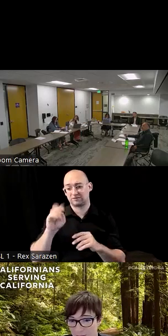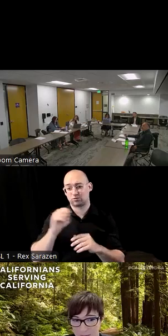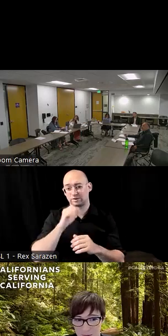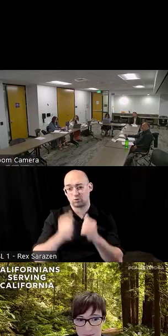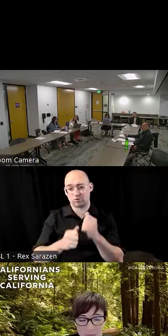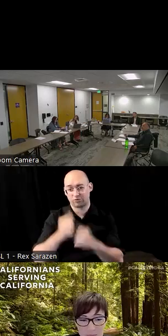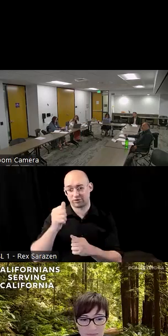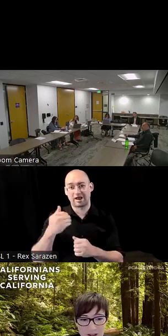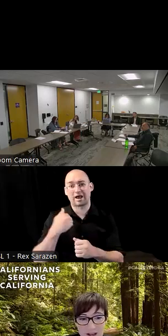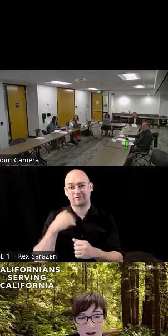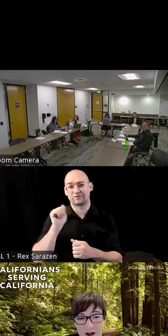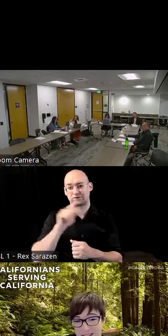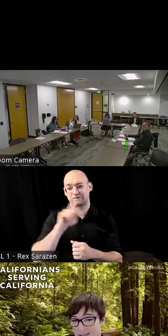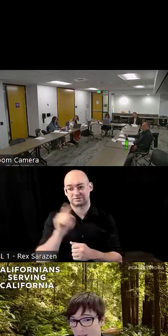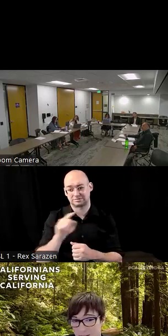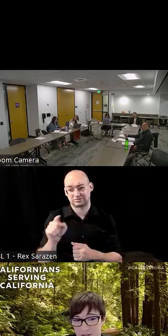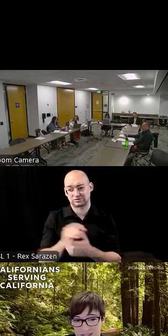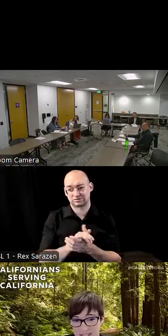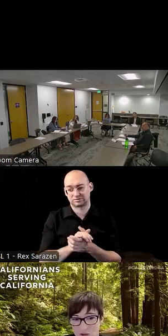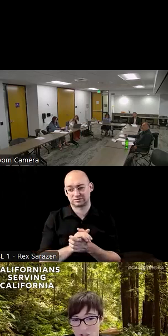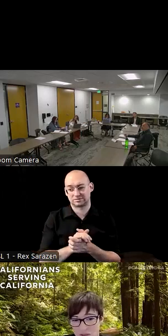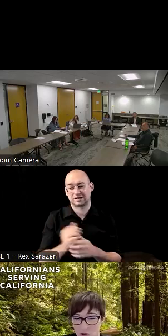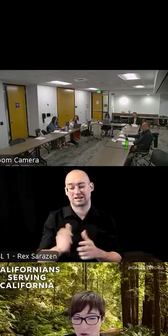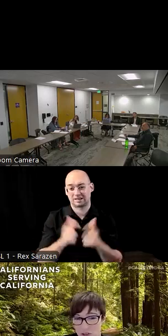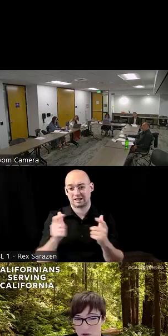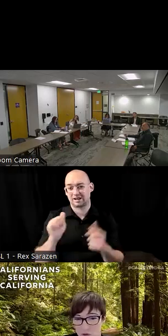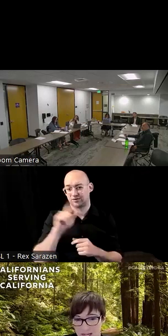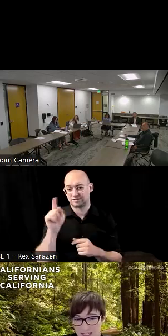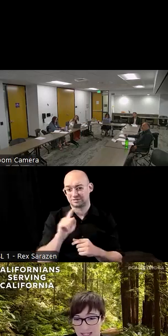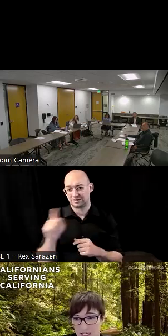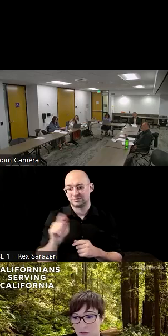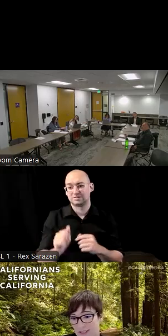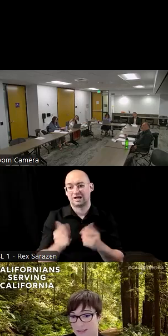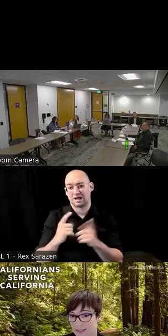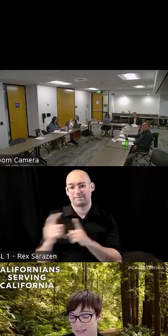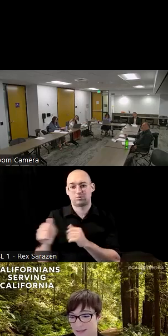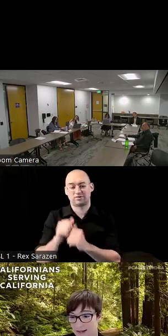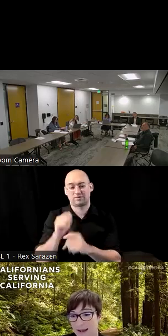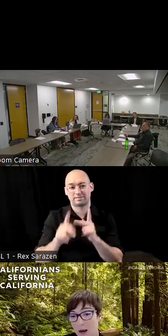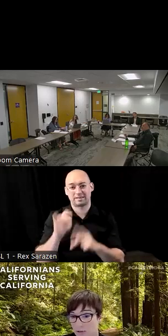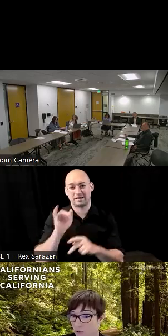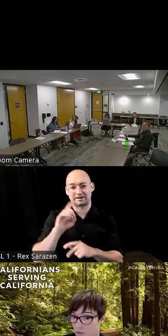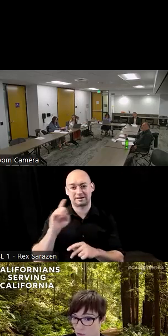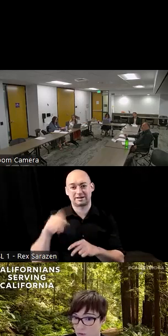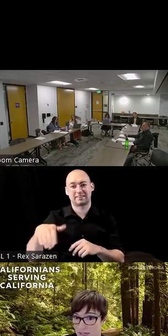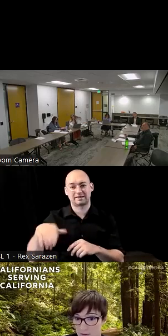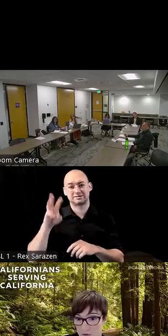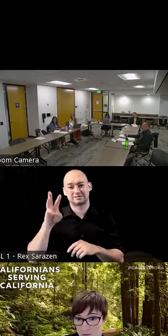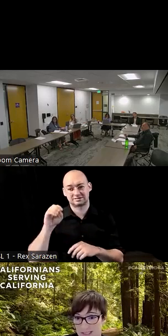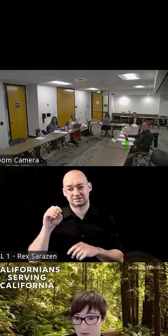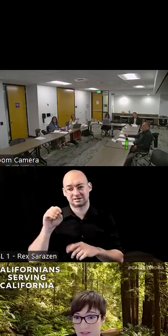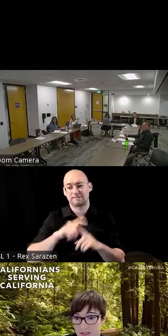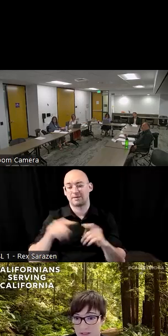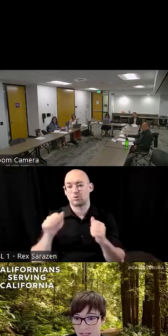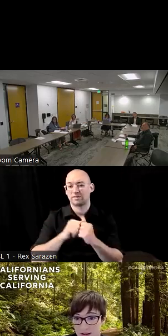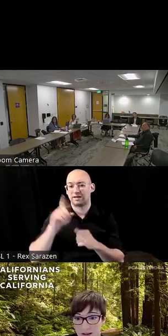have Alzheimer's. Onset of Alzheimer's disease generally occurs in adults with IDD in their late 60s. However, for adults with Down syndrome,